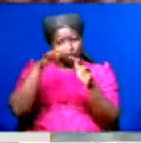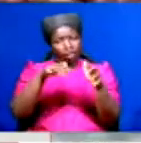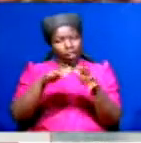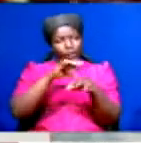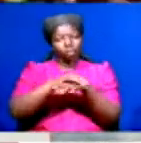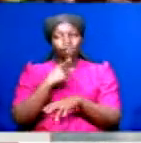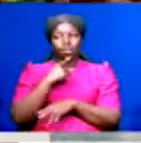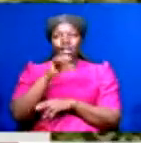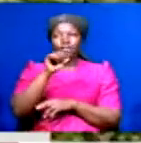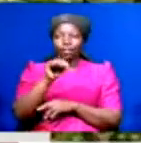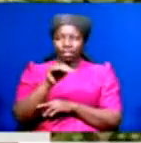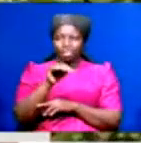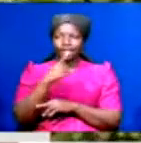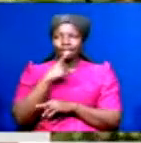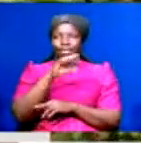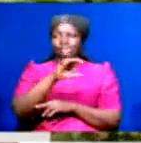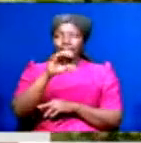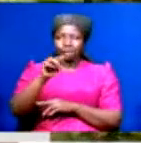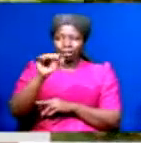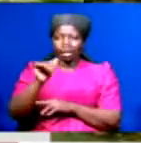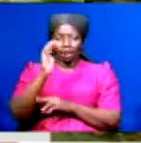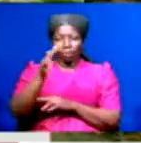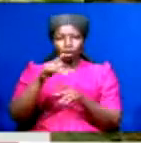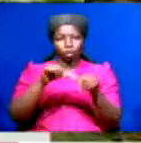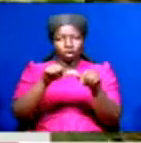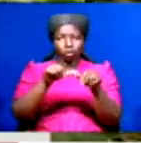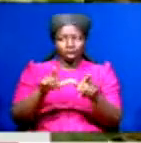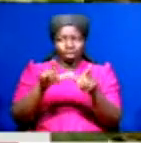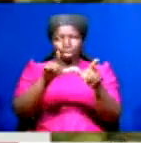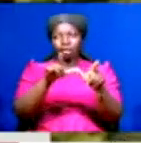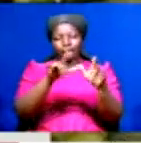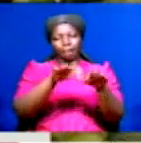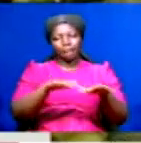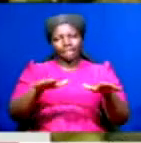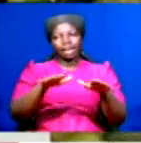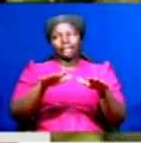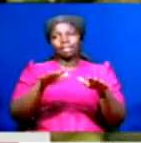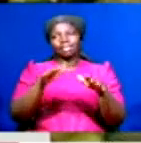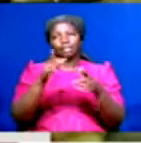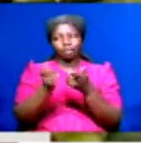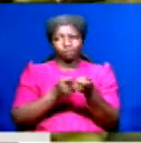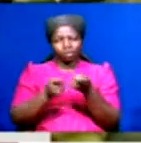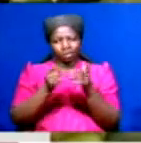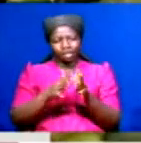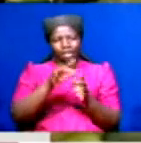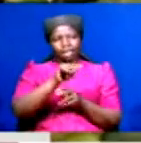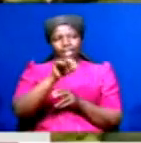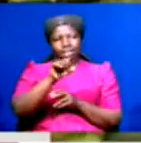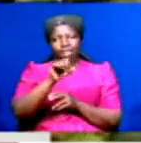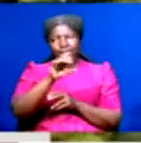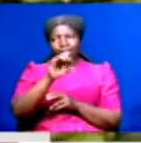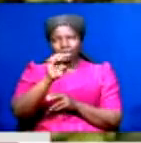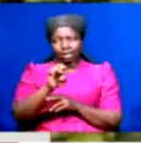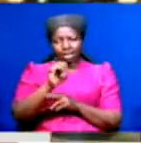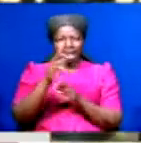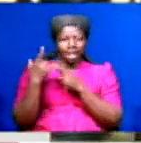shillings. He says the Capital Markets Authority will continue licensing marketers and traders at the Nairobi Coffee Exchange, a role that was